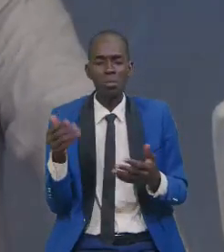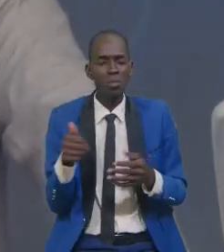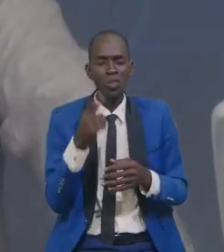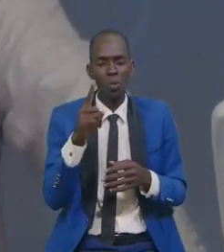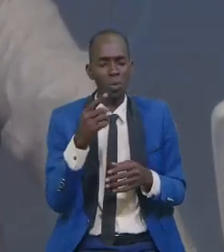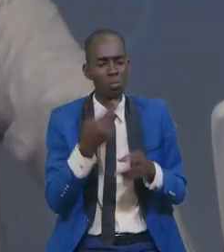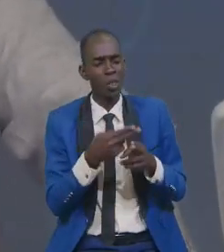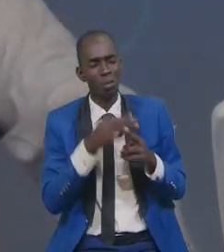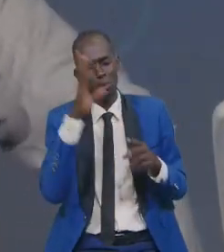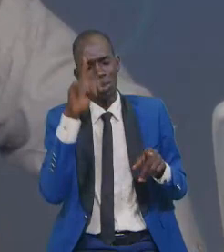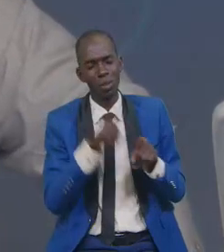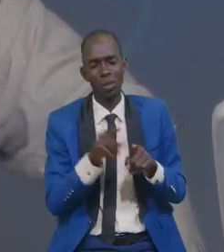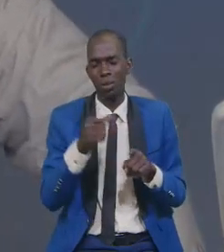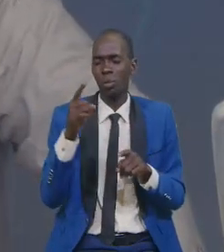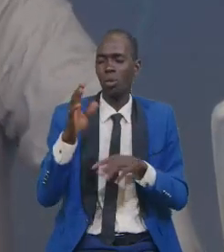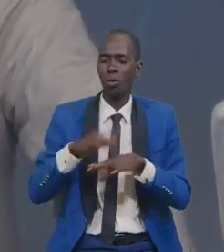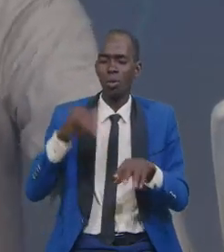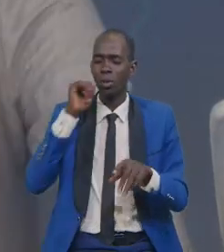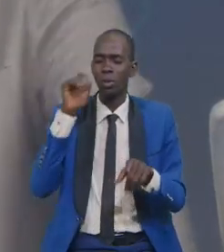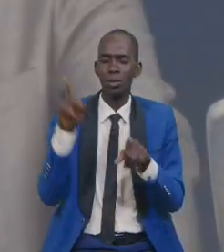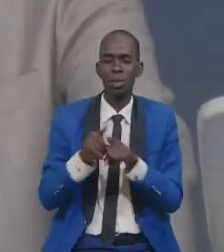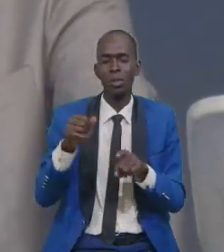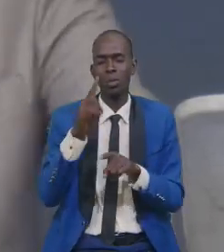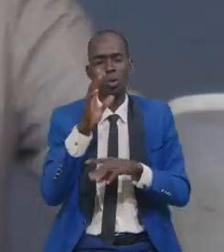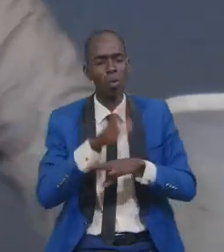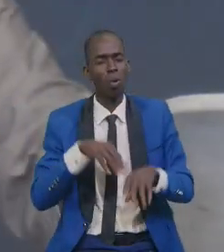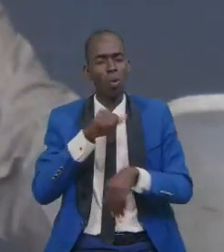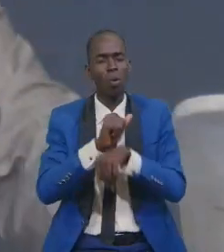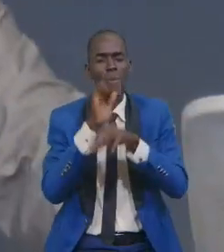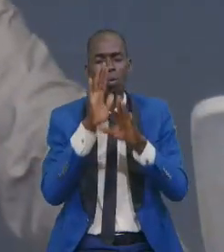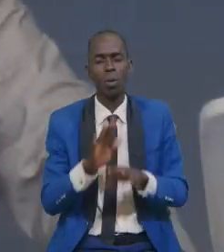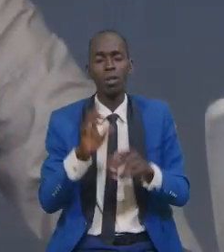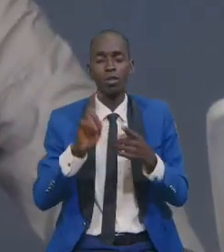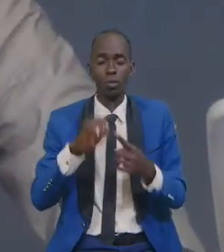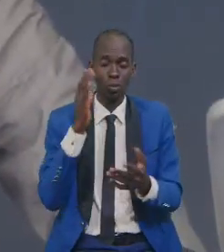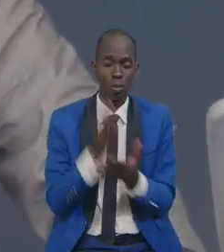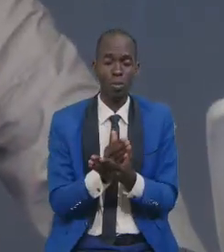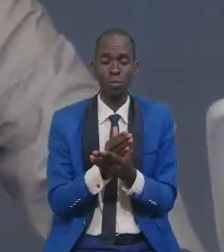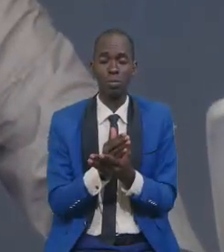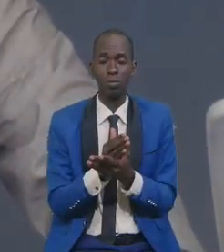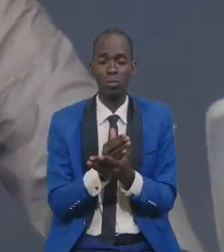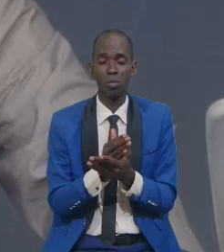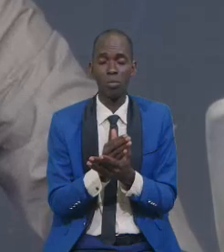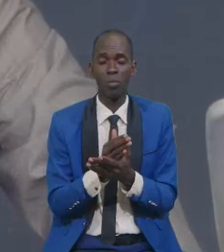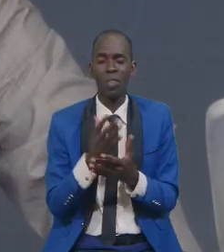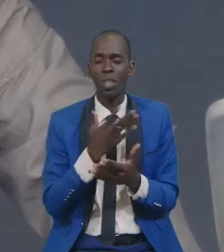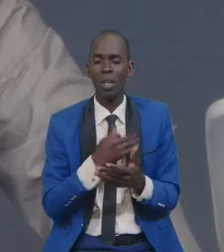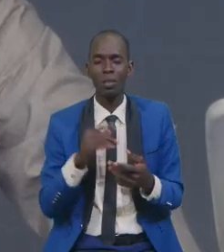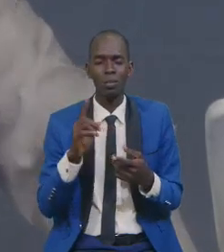a so-called sister, a so-called worker, to stop and to